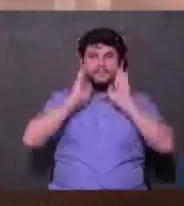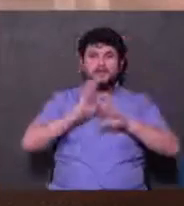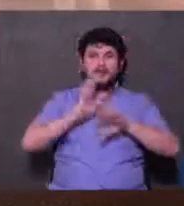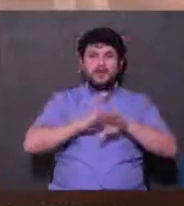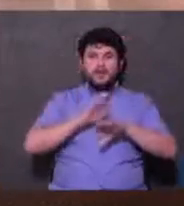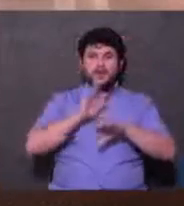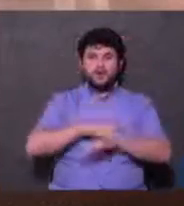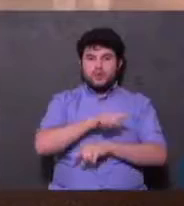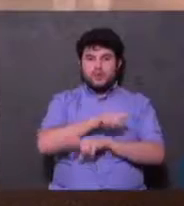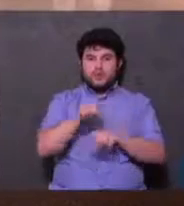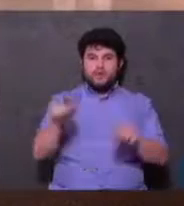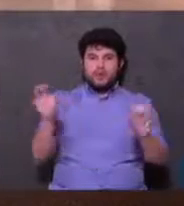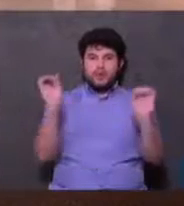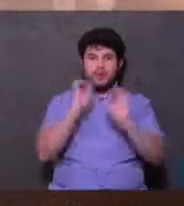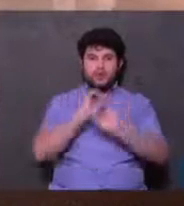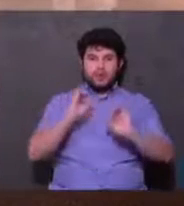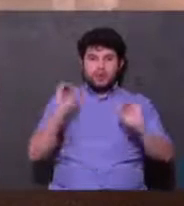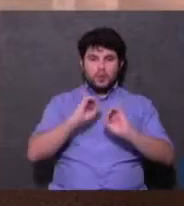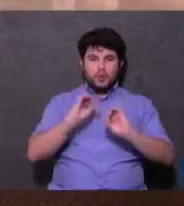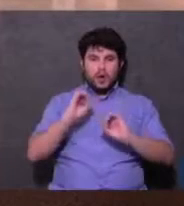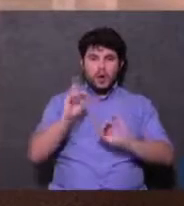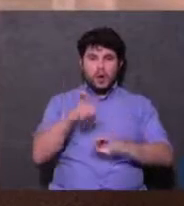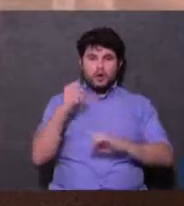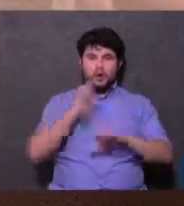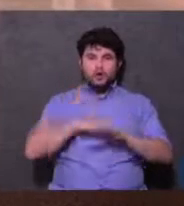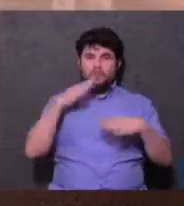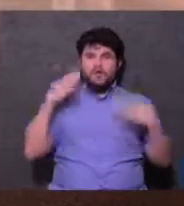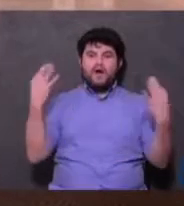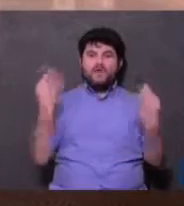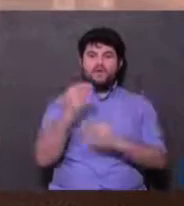Maria concebida sem pecado.